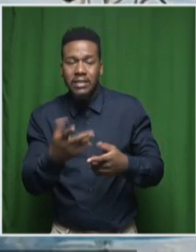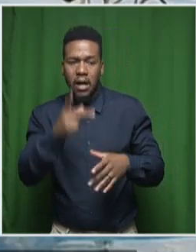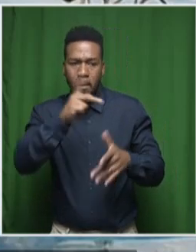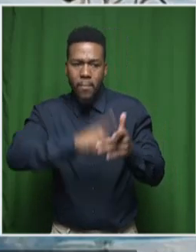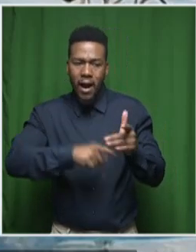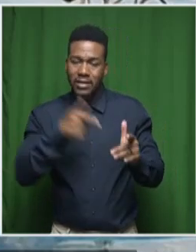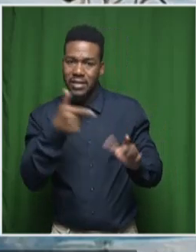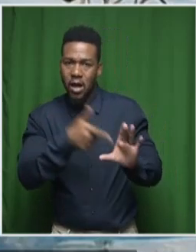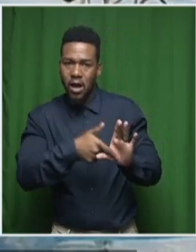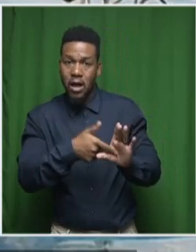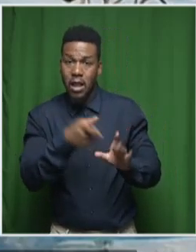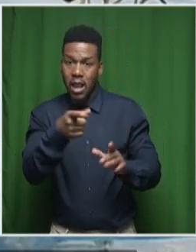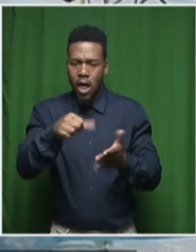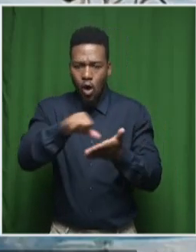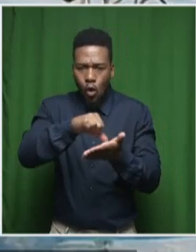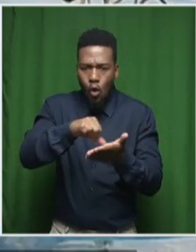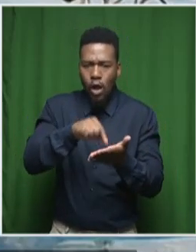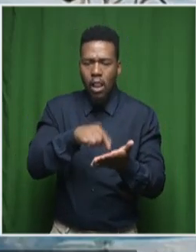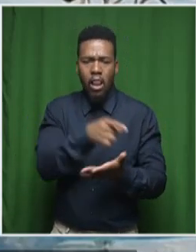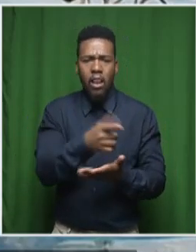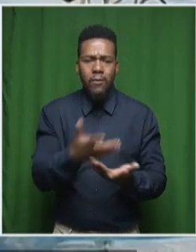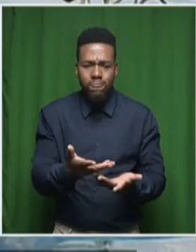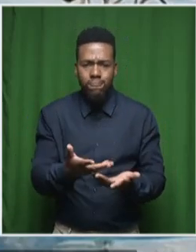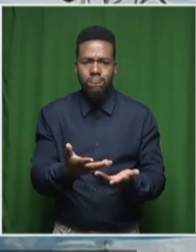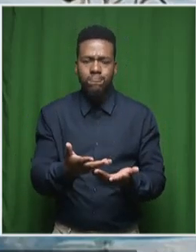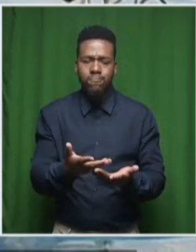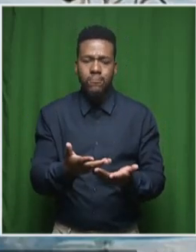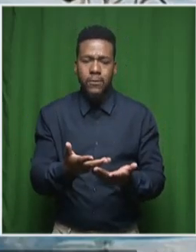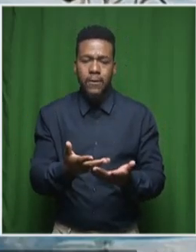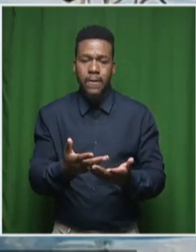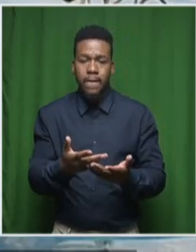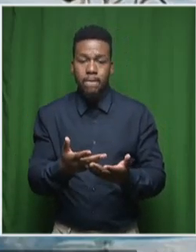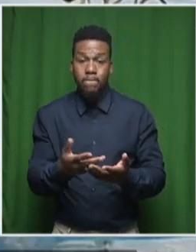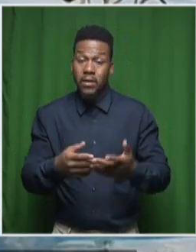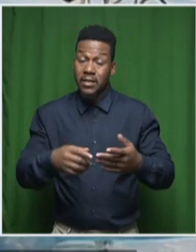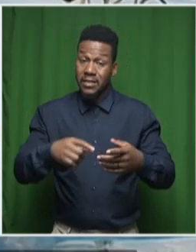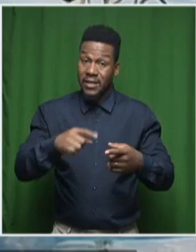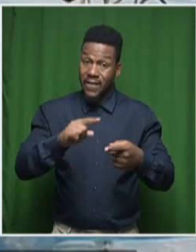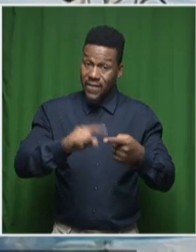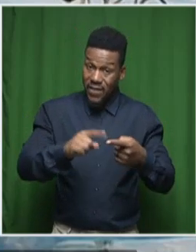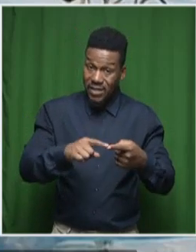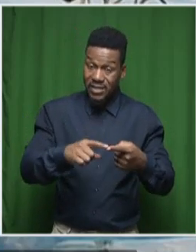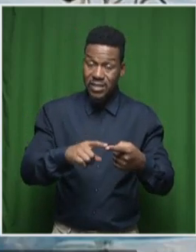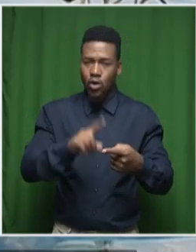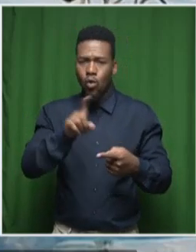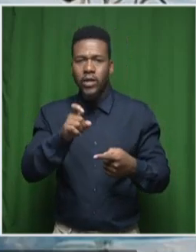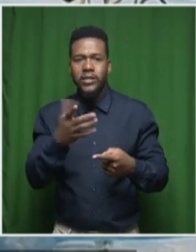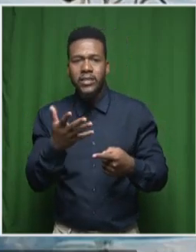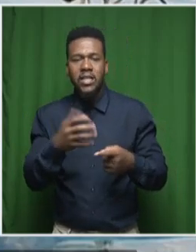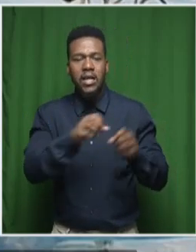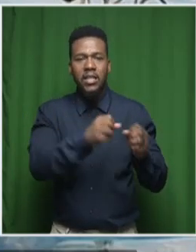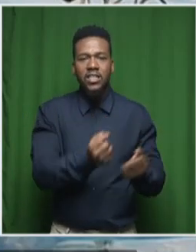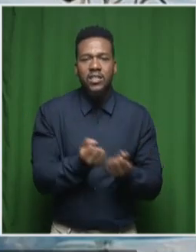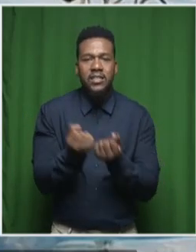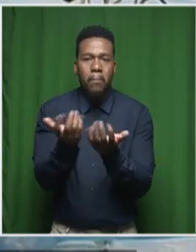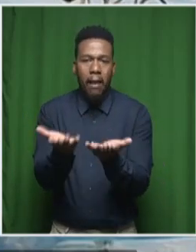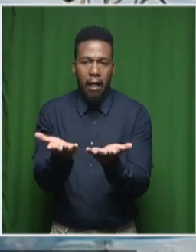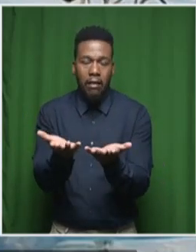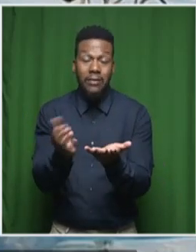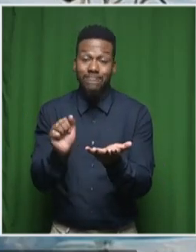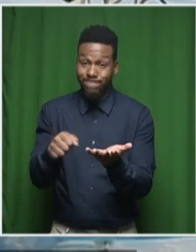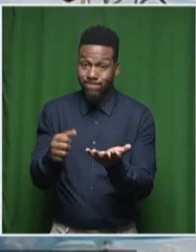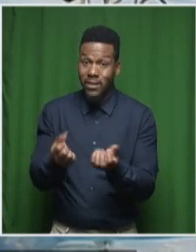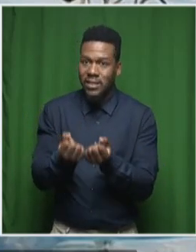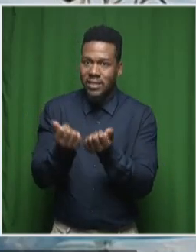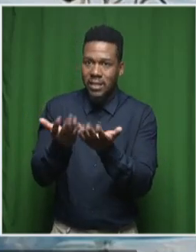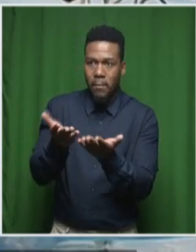oil that ultimately affect the price of fuel that you and I pay for at the pump? The first is the question of supply, whether OPEC, which is